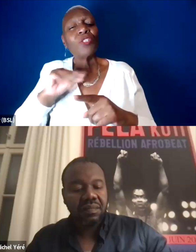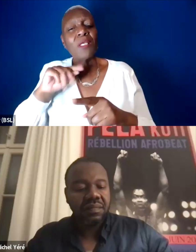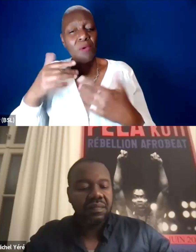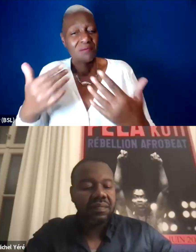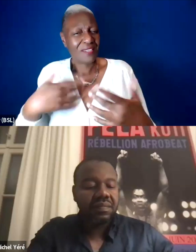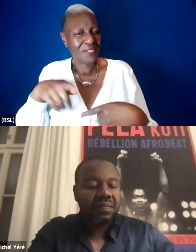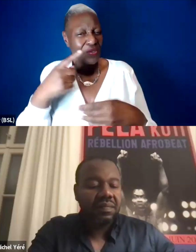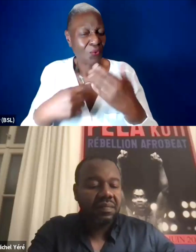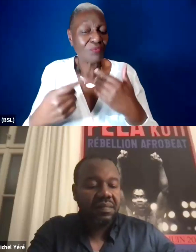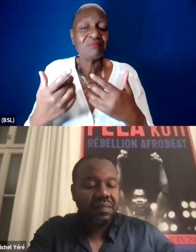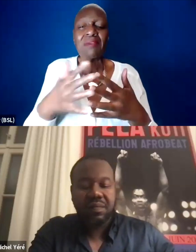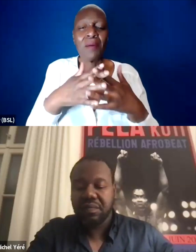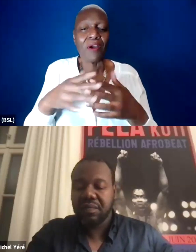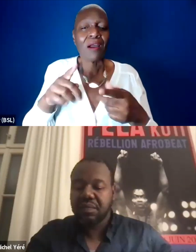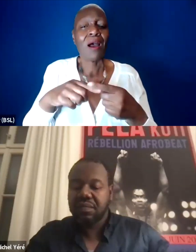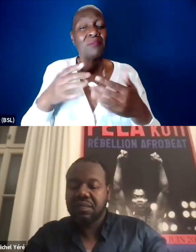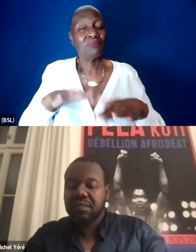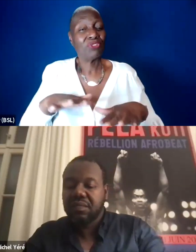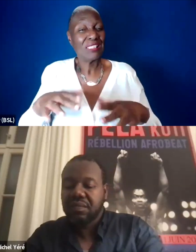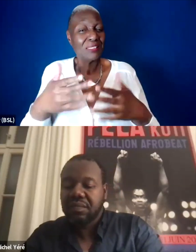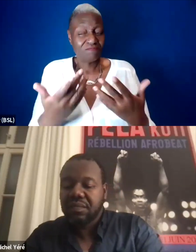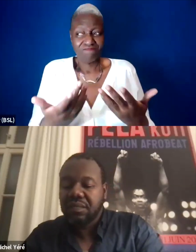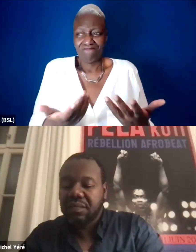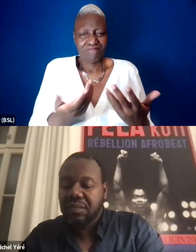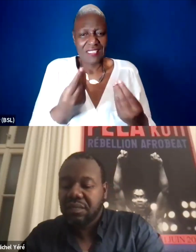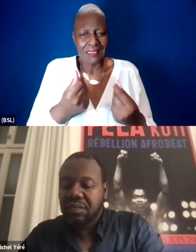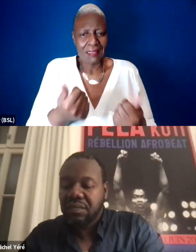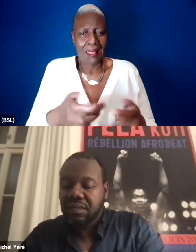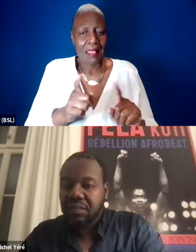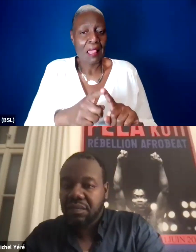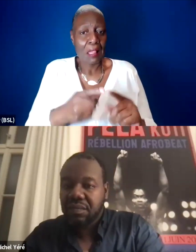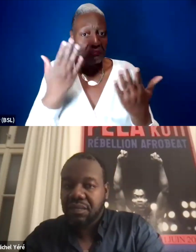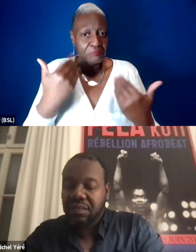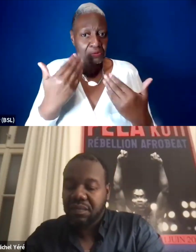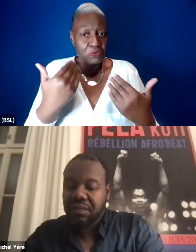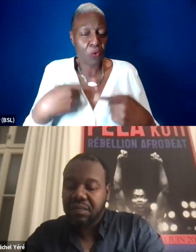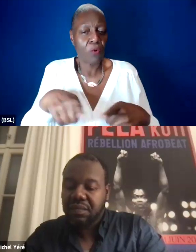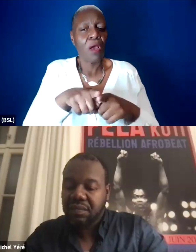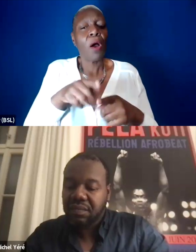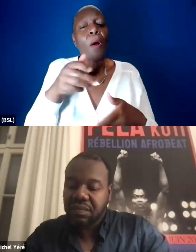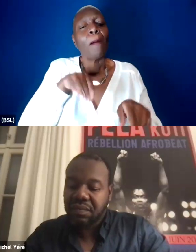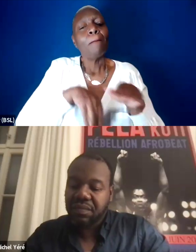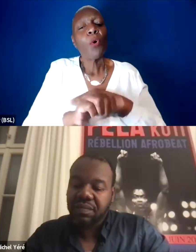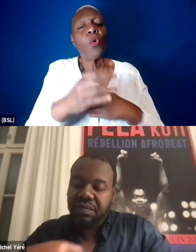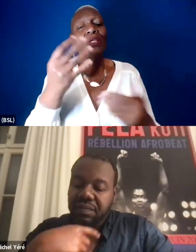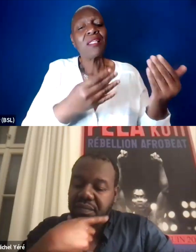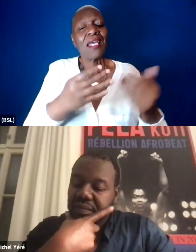United States and also in Britain, he's still sort of an unknown figure. He was born in 1906